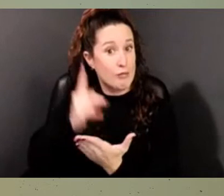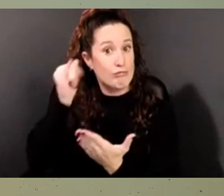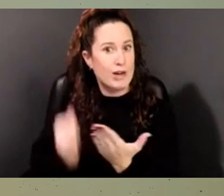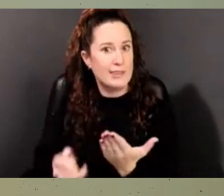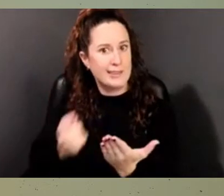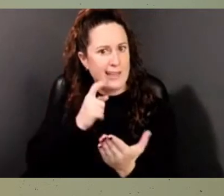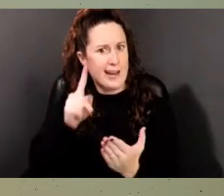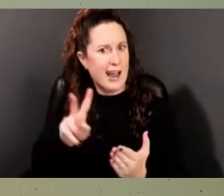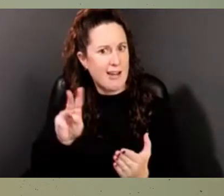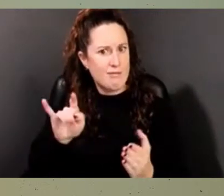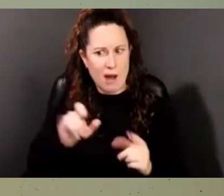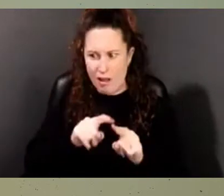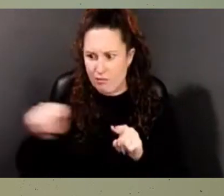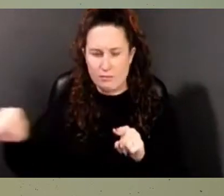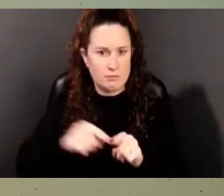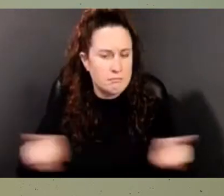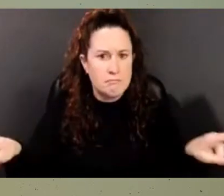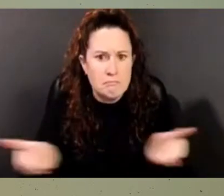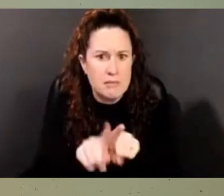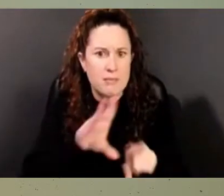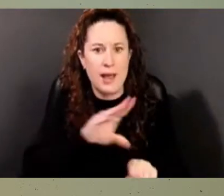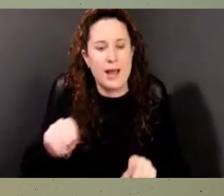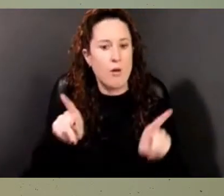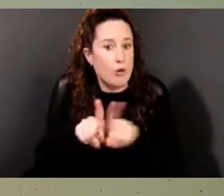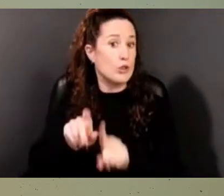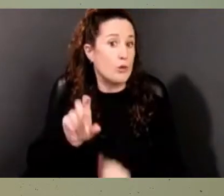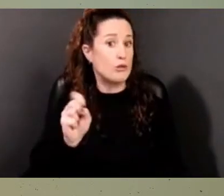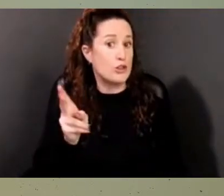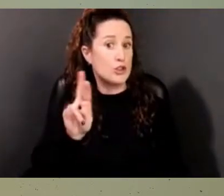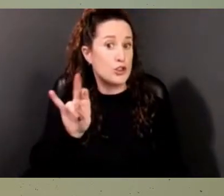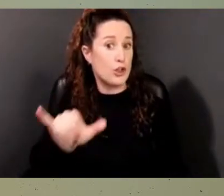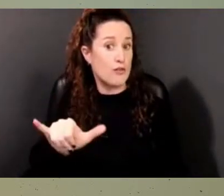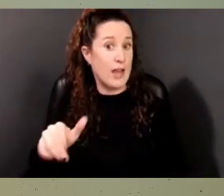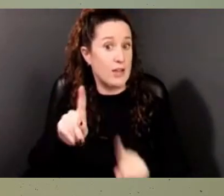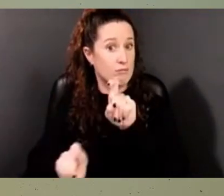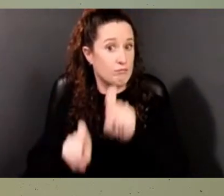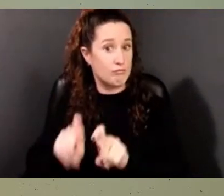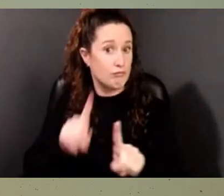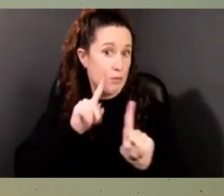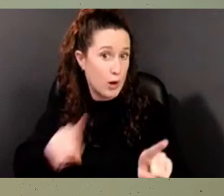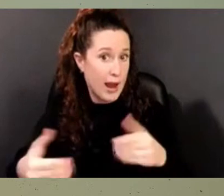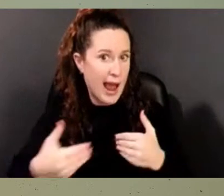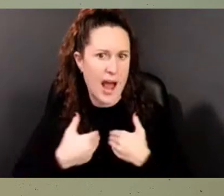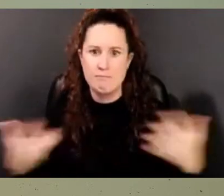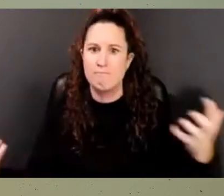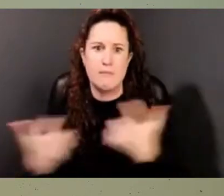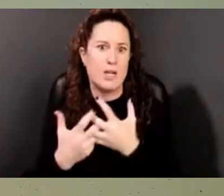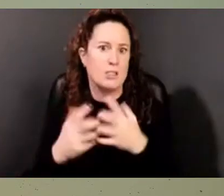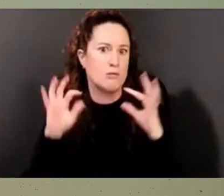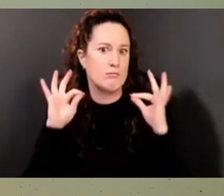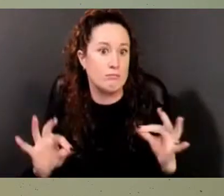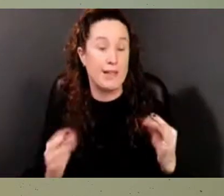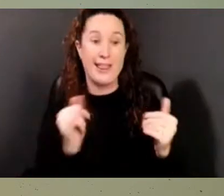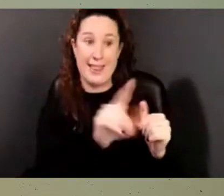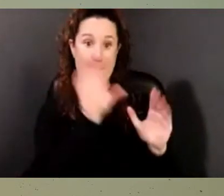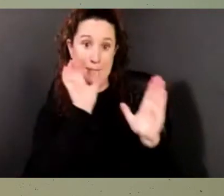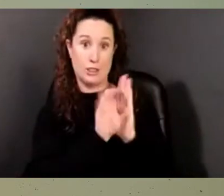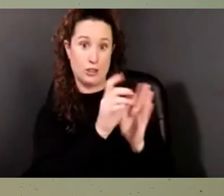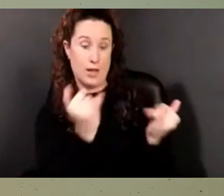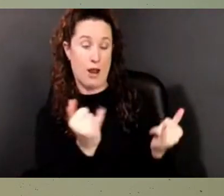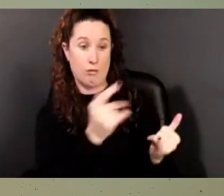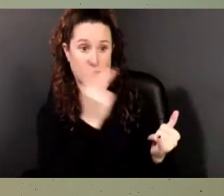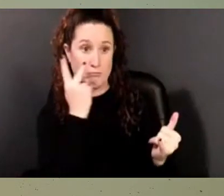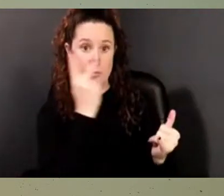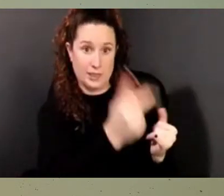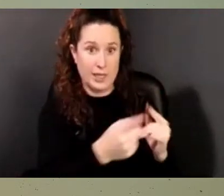a 1950s Historic Sites Survey report. This image that you're now looking at was taken from the vantage point